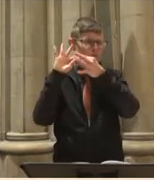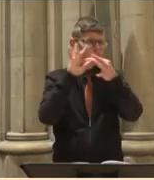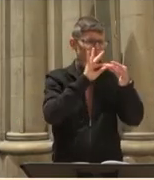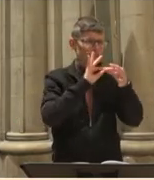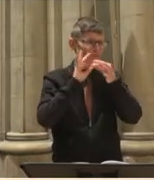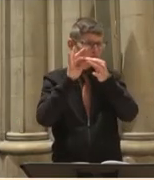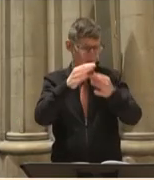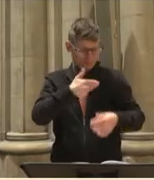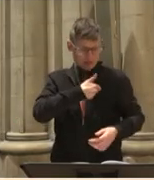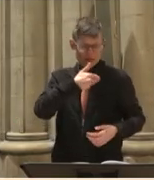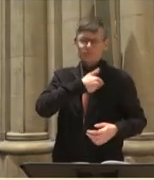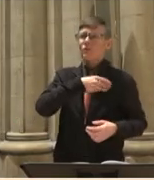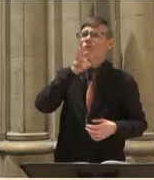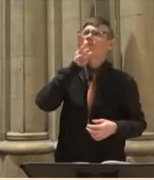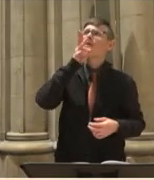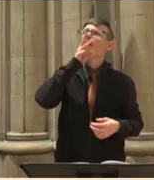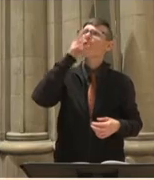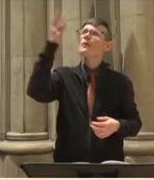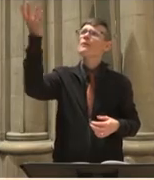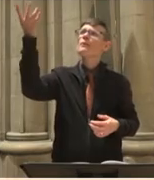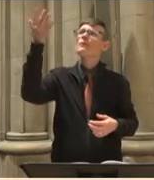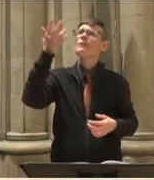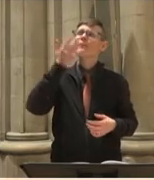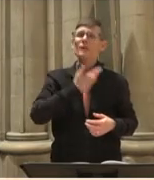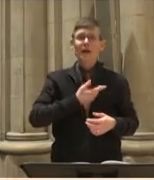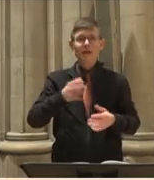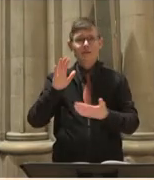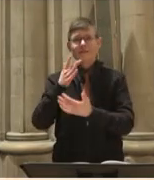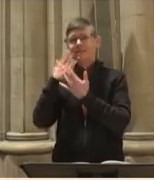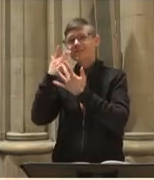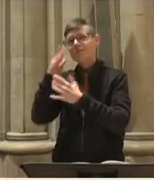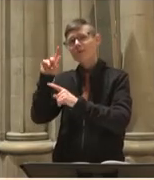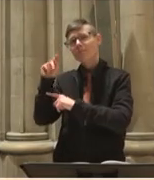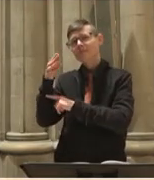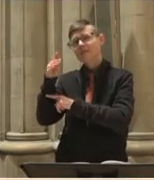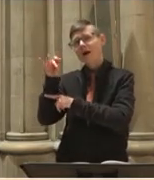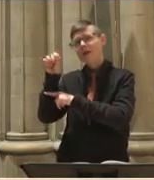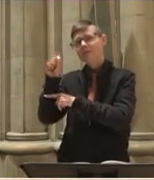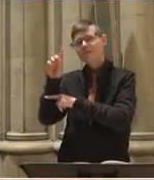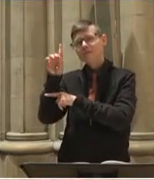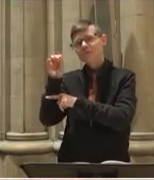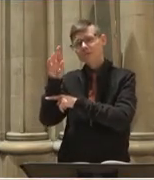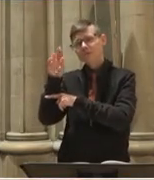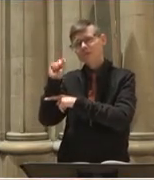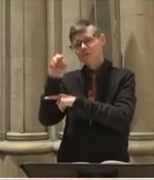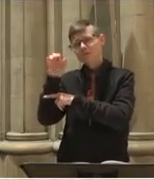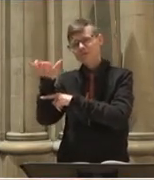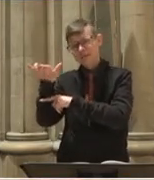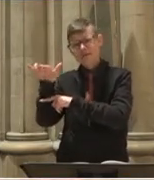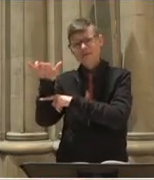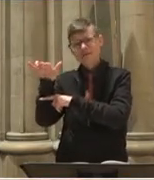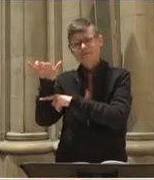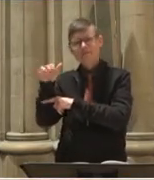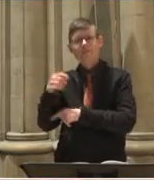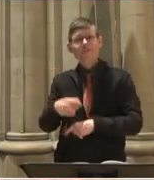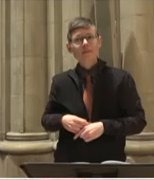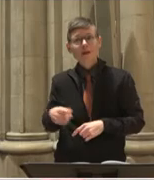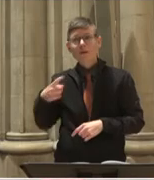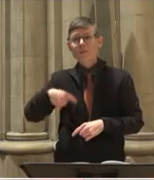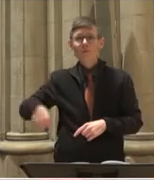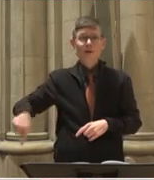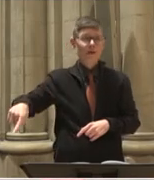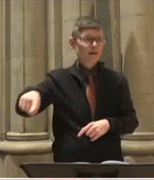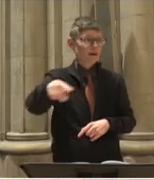my soul, sings Thomas Dorsey. We are